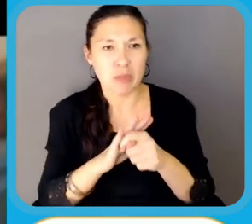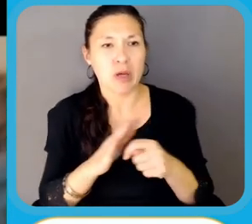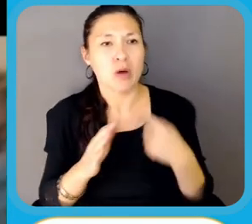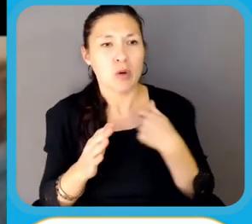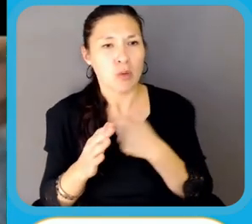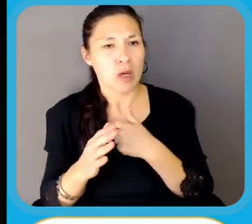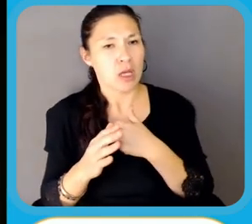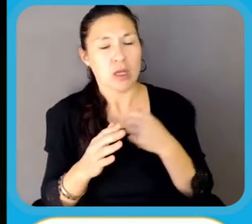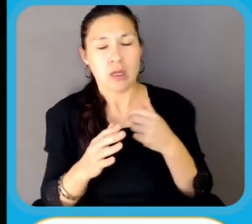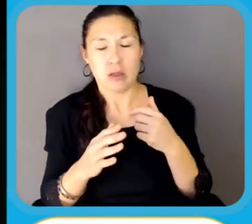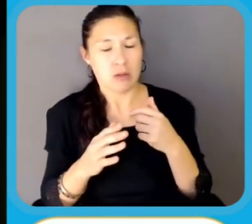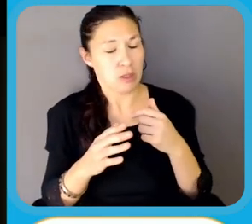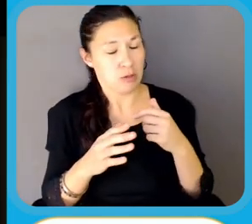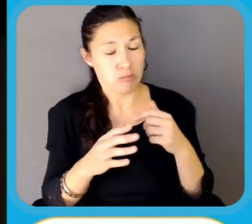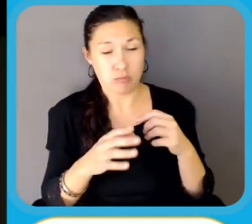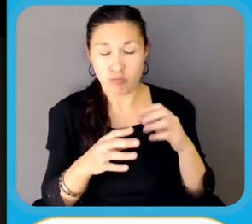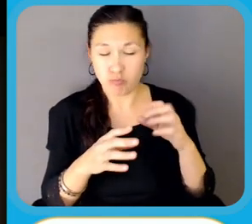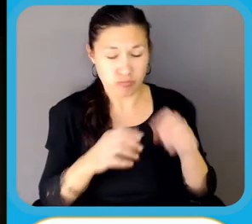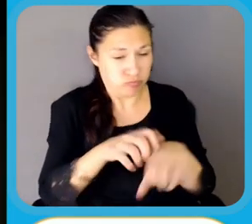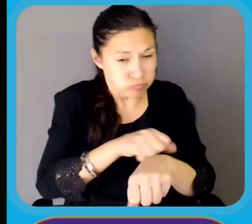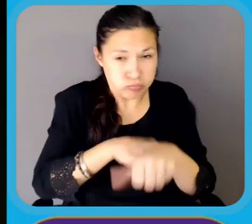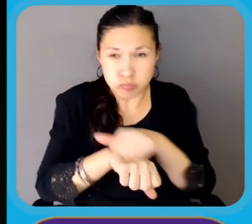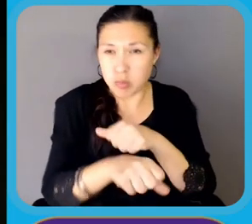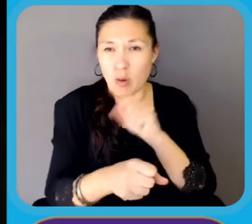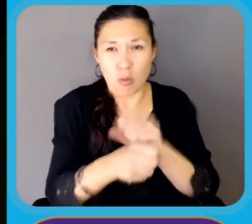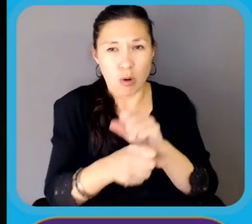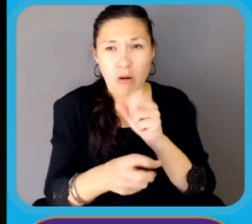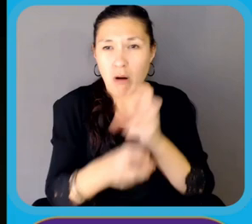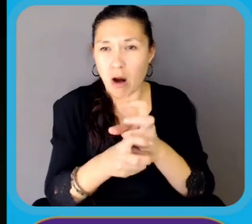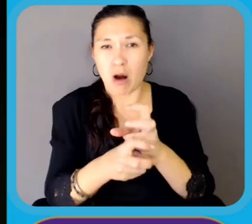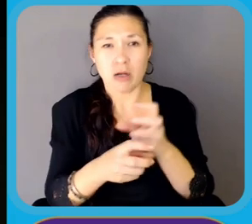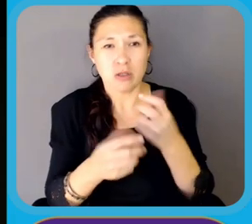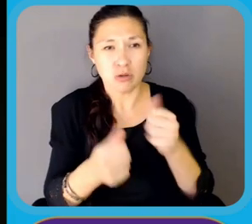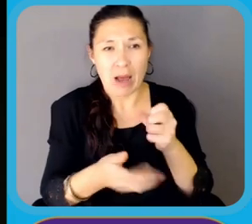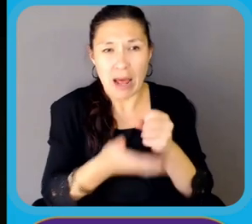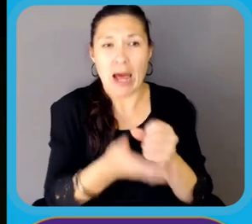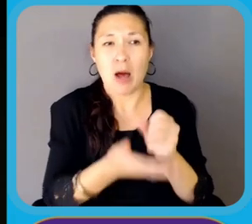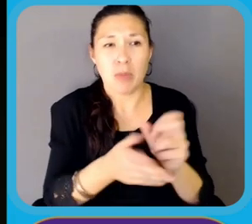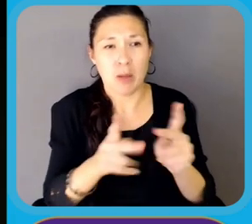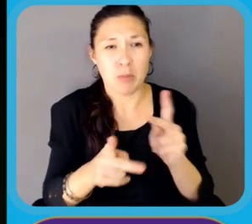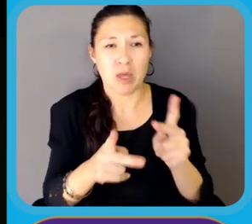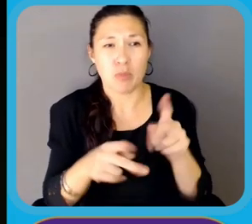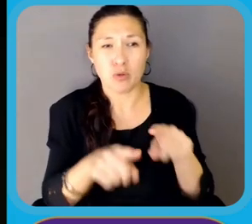doing everything that they absolutely could to save that one additional life.